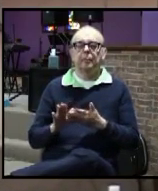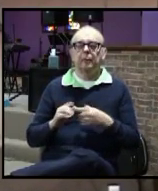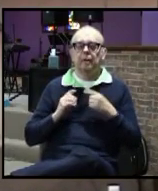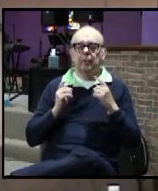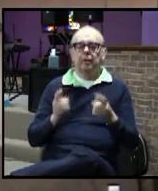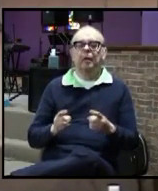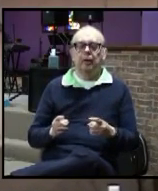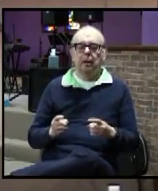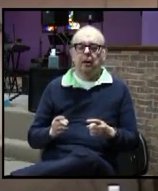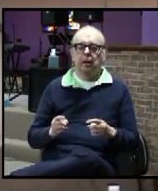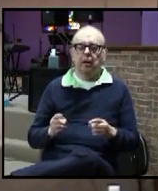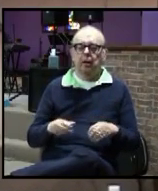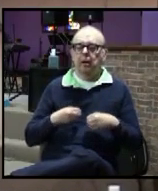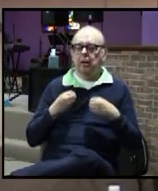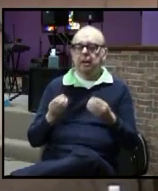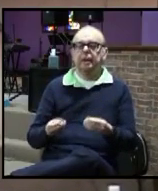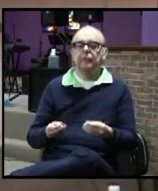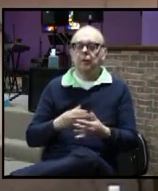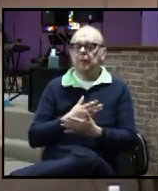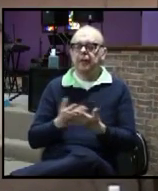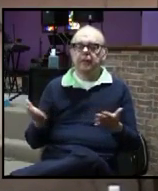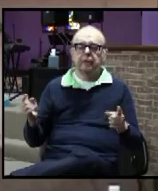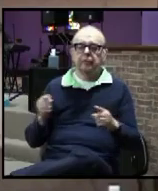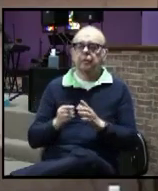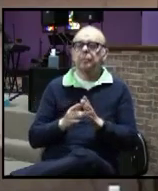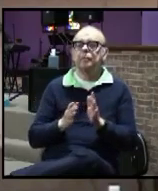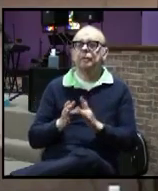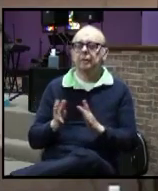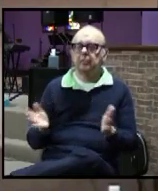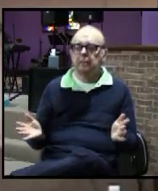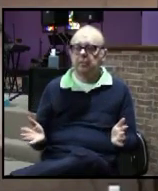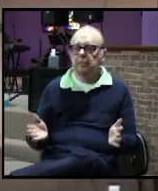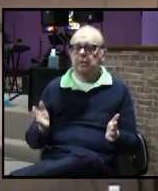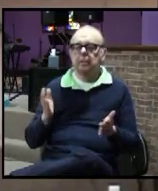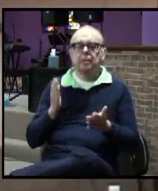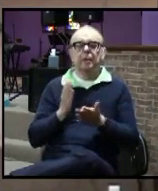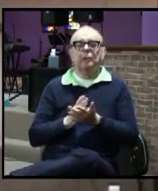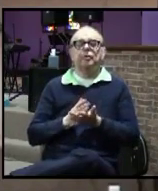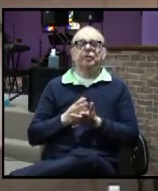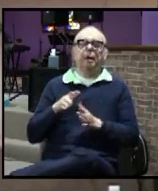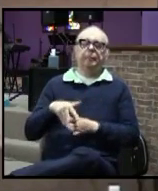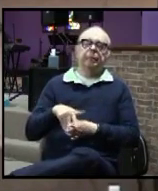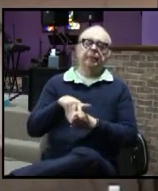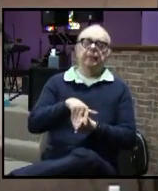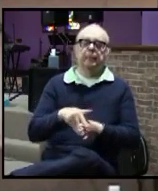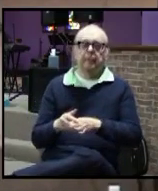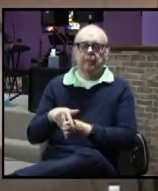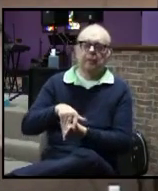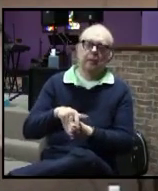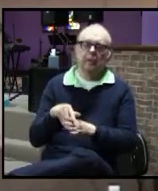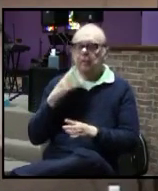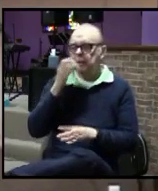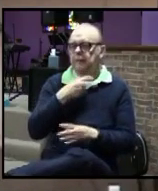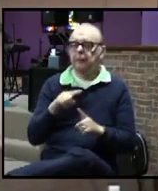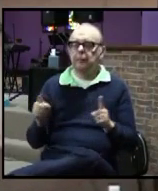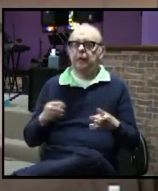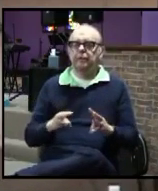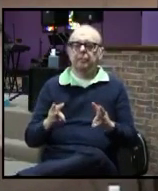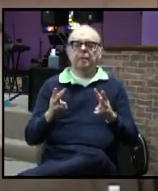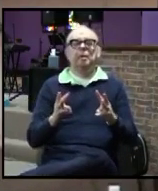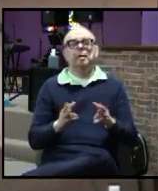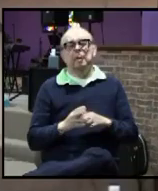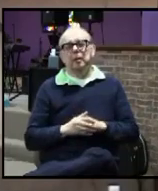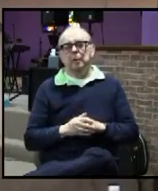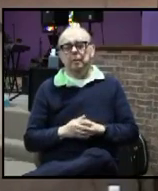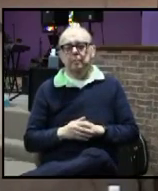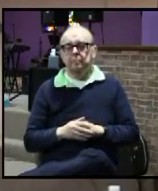sins. He's the only way I'm going to be made new. And so I'm going to put all my chips in on him. I'm going to stop riding the fence. I'm going to stop looking for other ways to